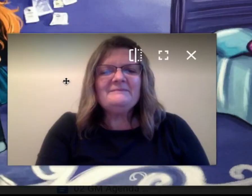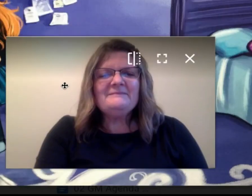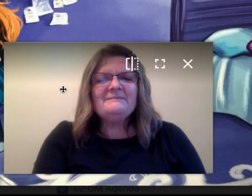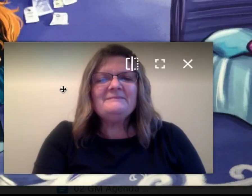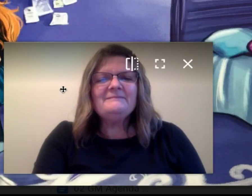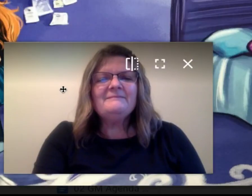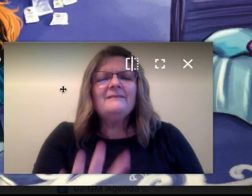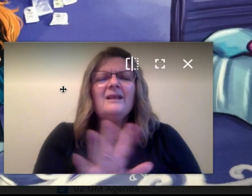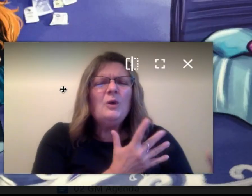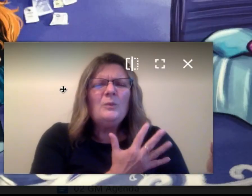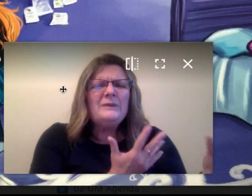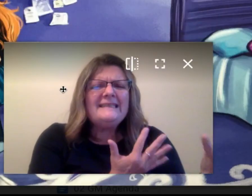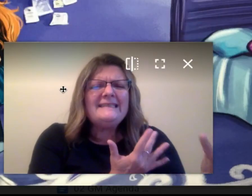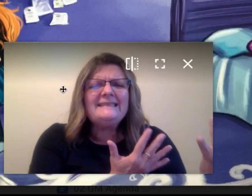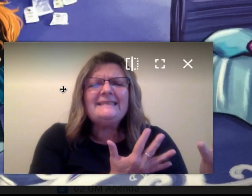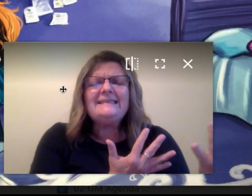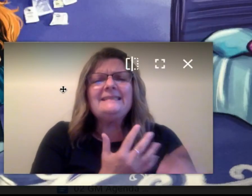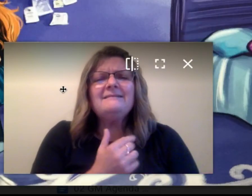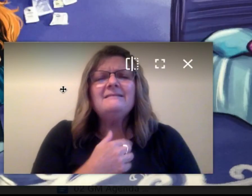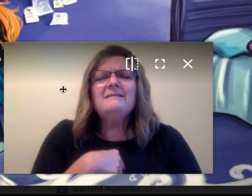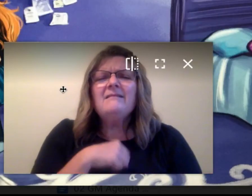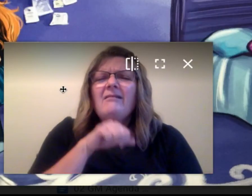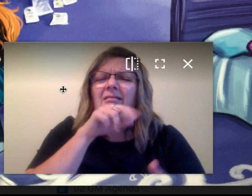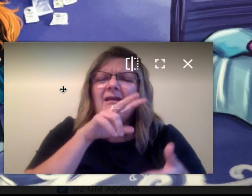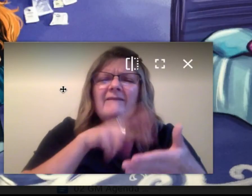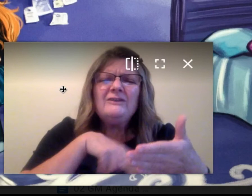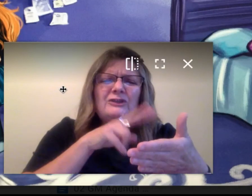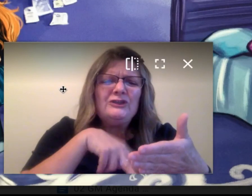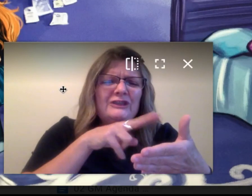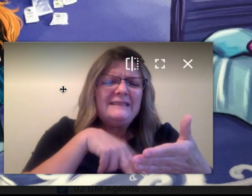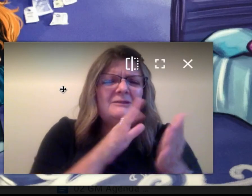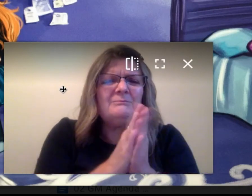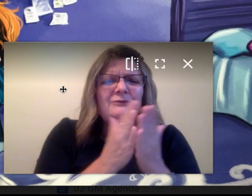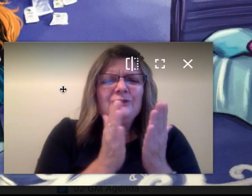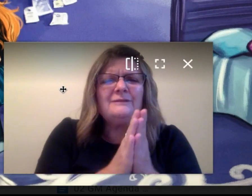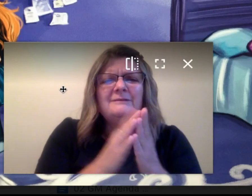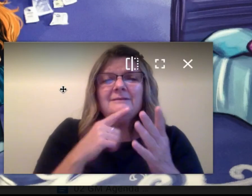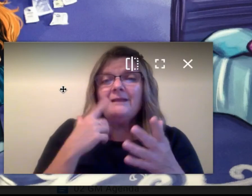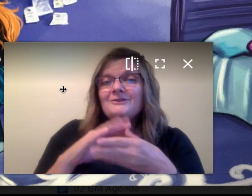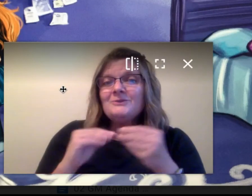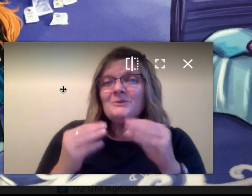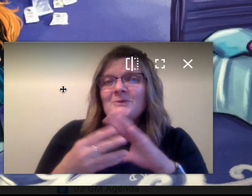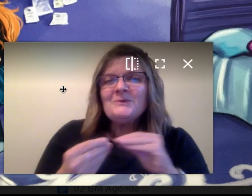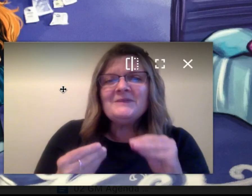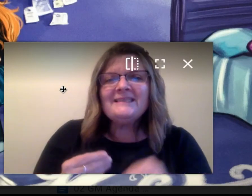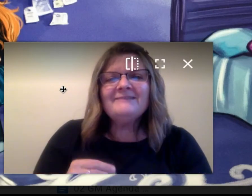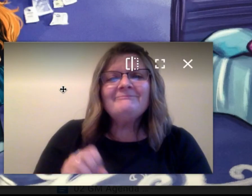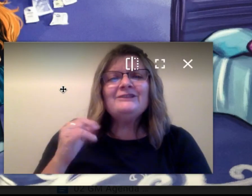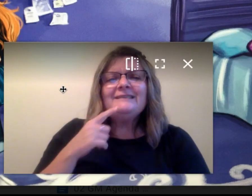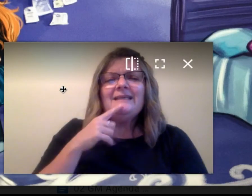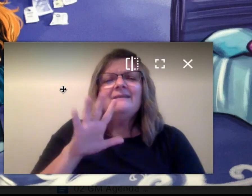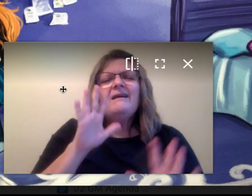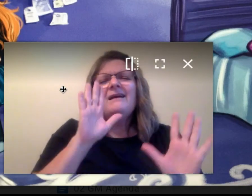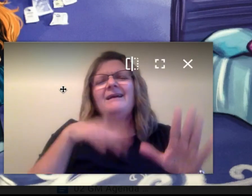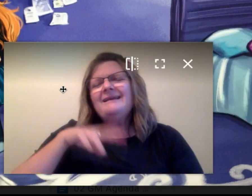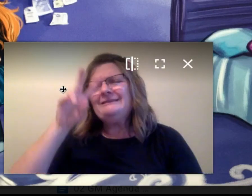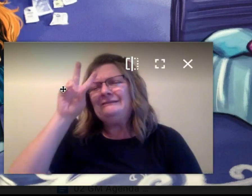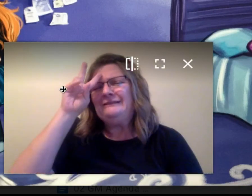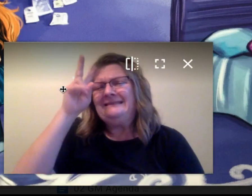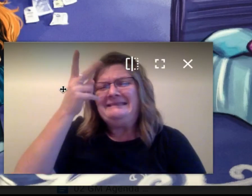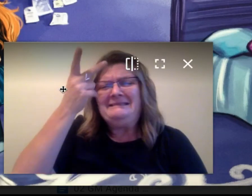Wait, I love reading and telling stories, Shay said, changing her mind